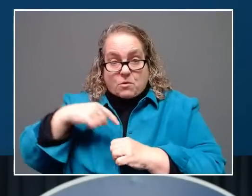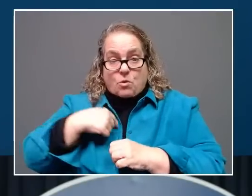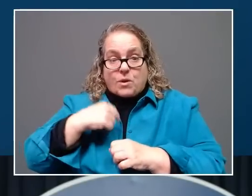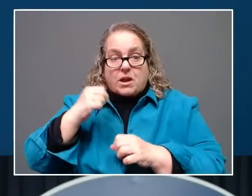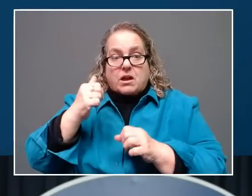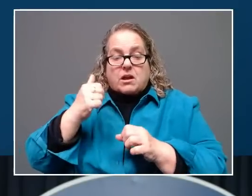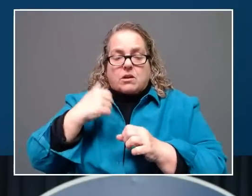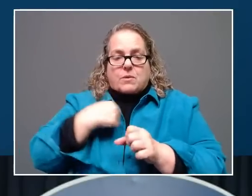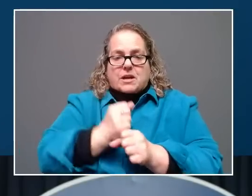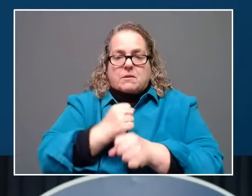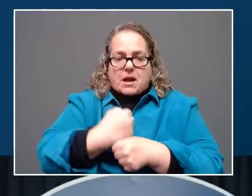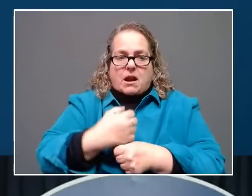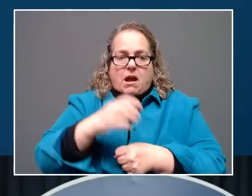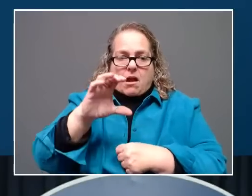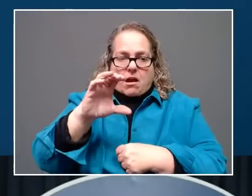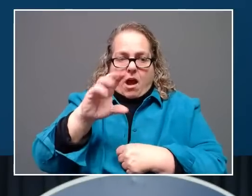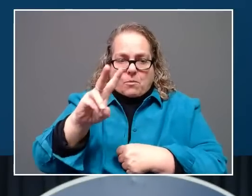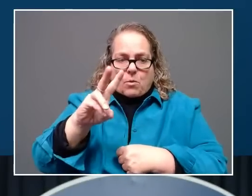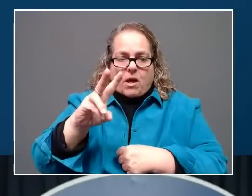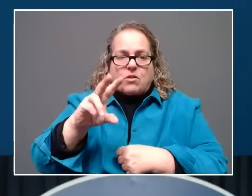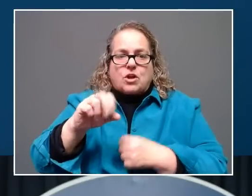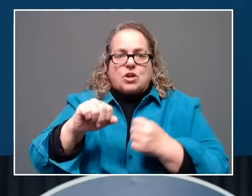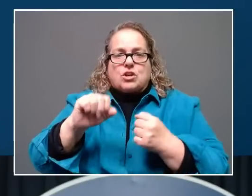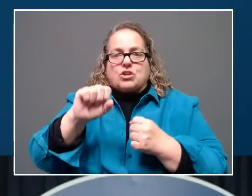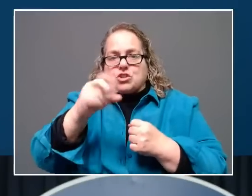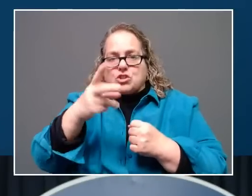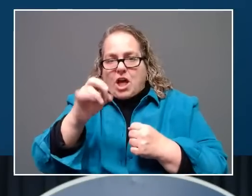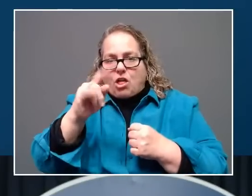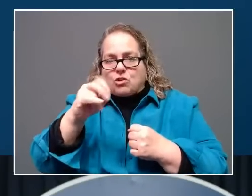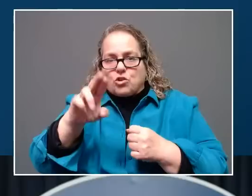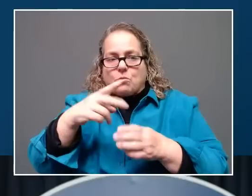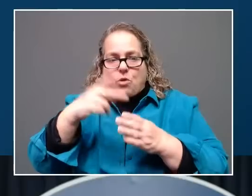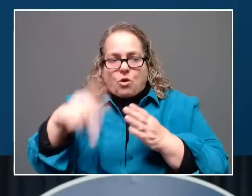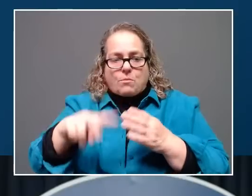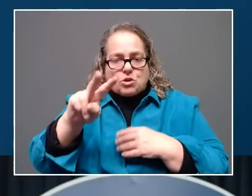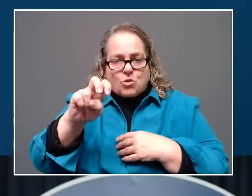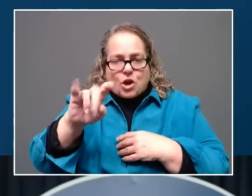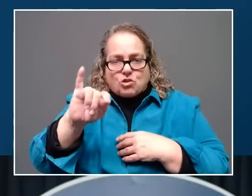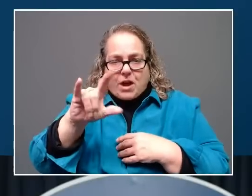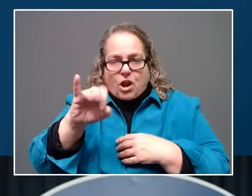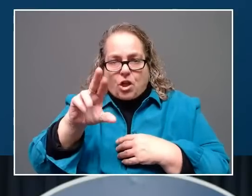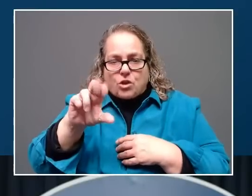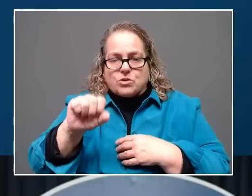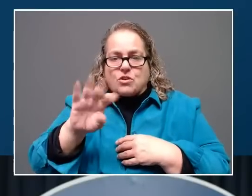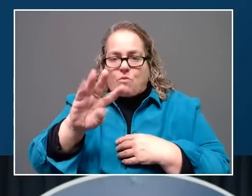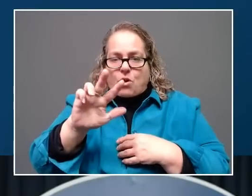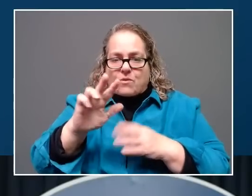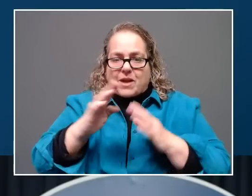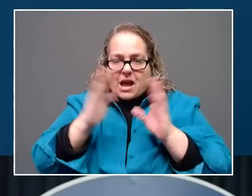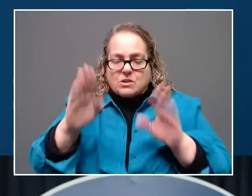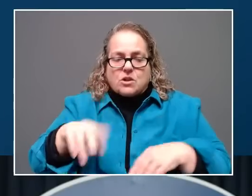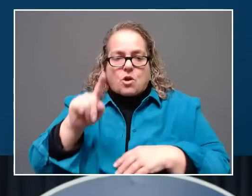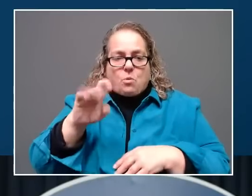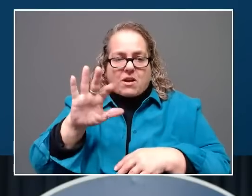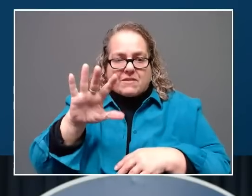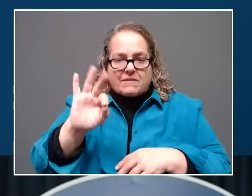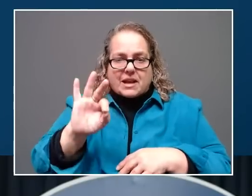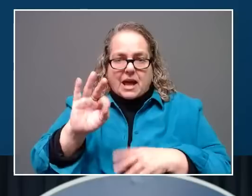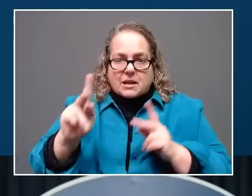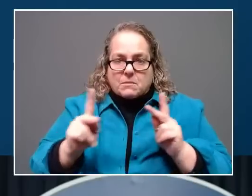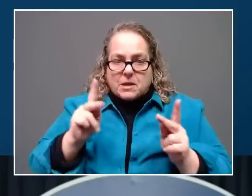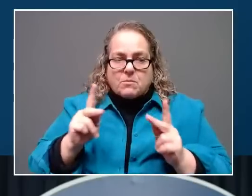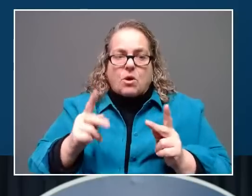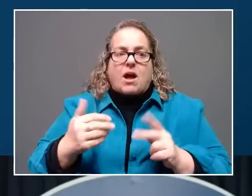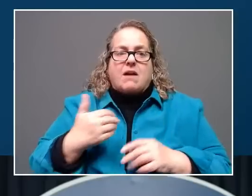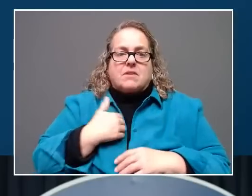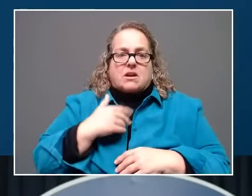purchased 200 of these trailers. Right now, we have 43 households, 159 individuals occupying